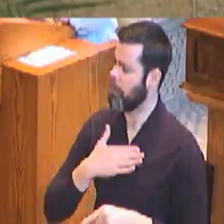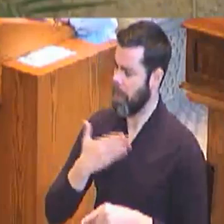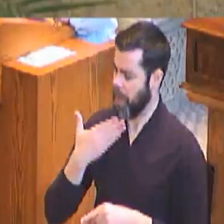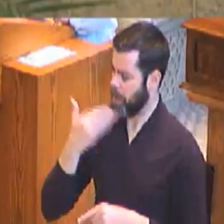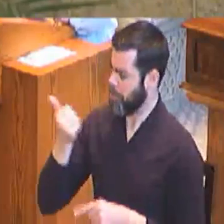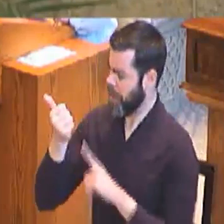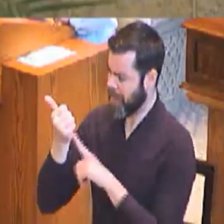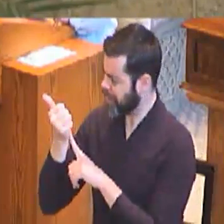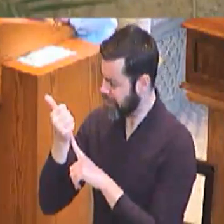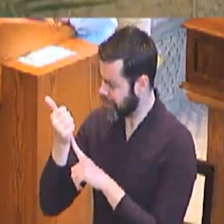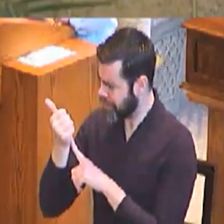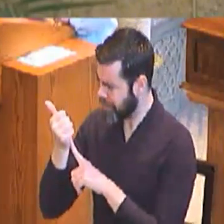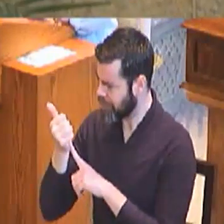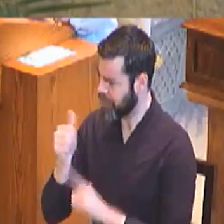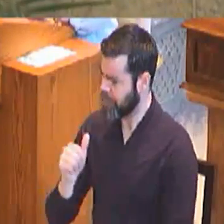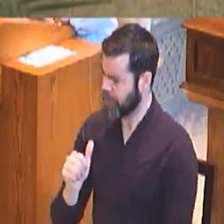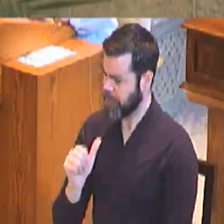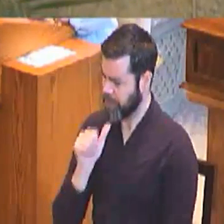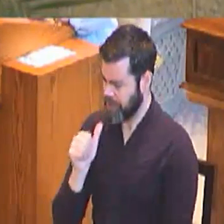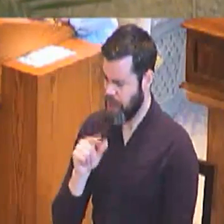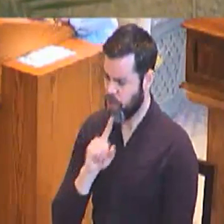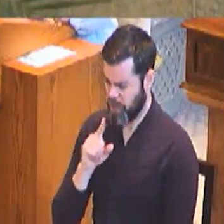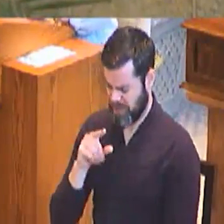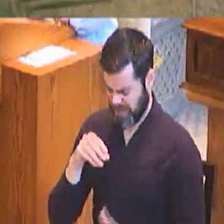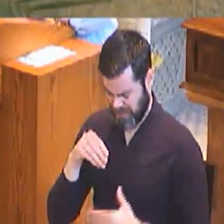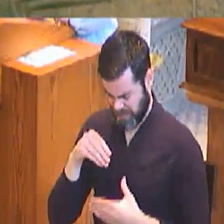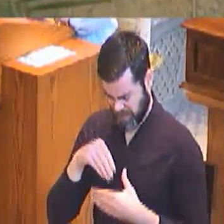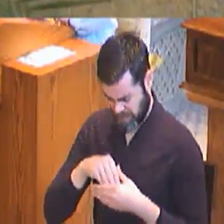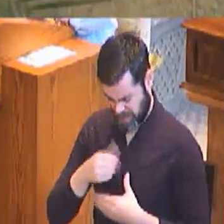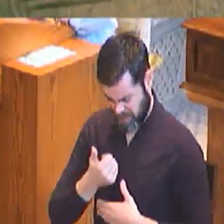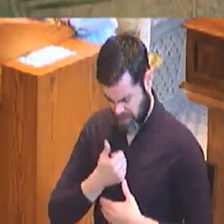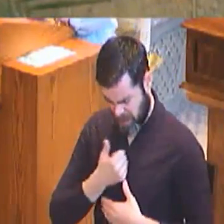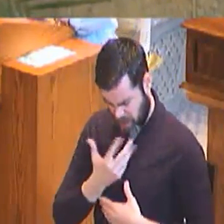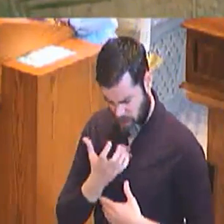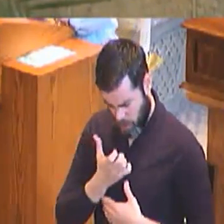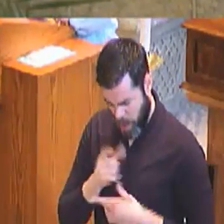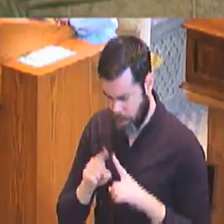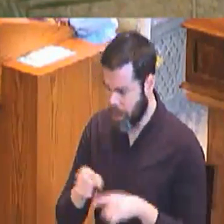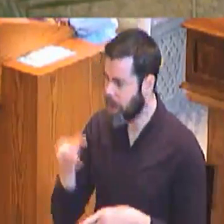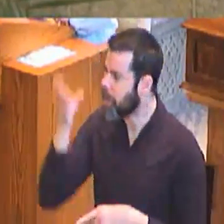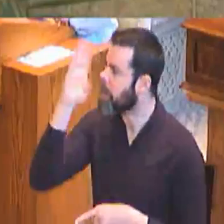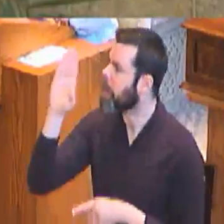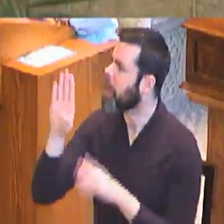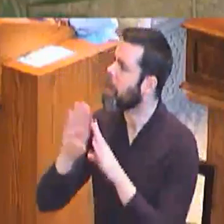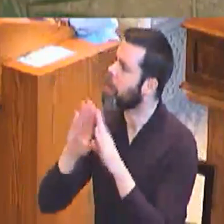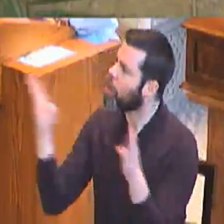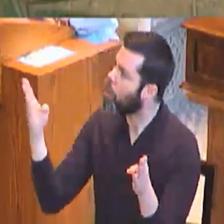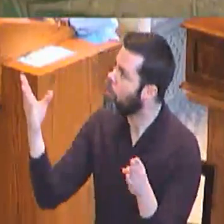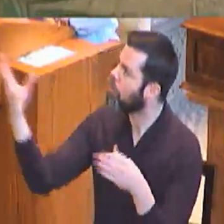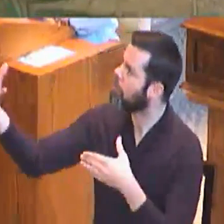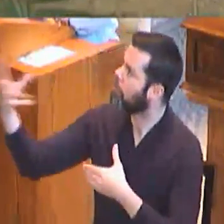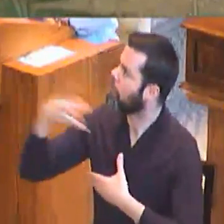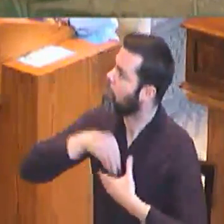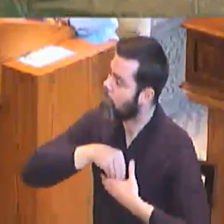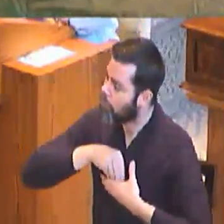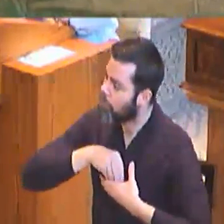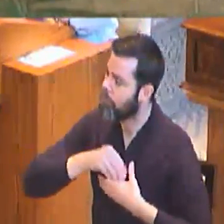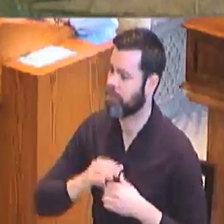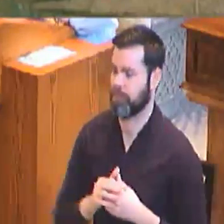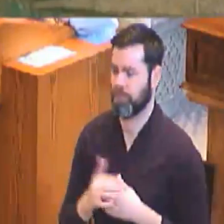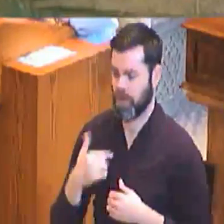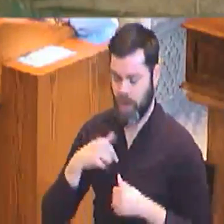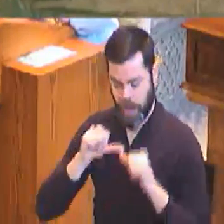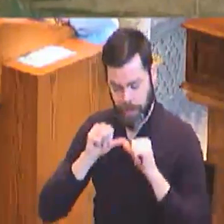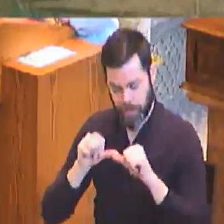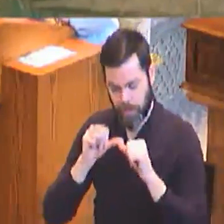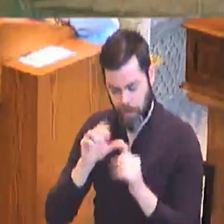not served by insistence, but rather by opening to the will of God in all ways. I continually learn